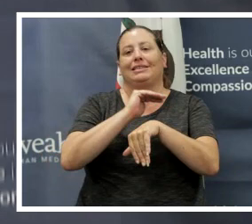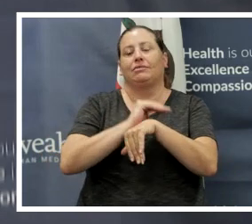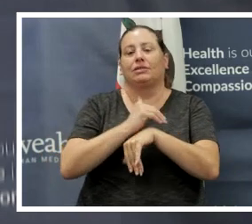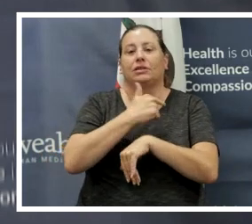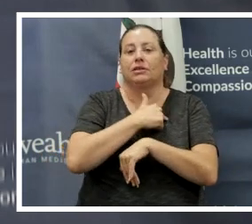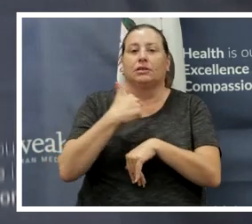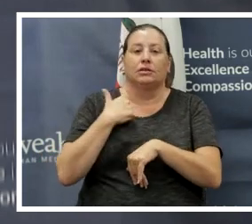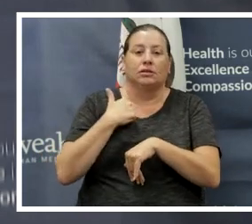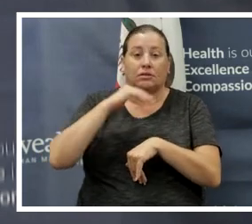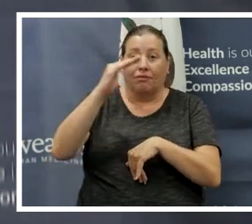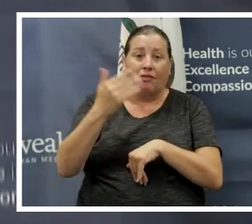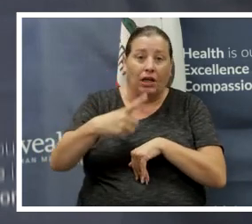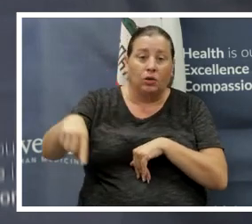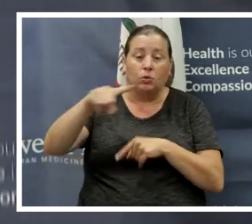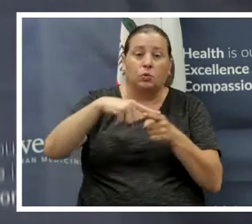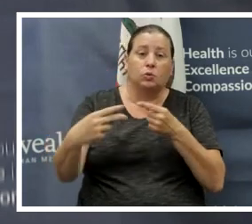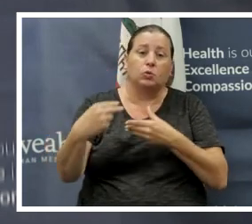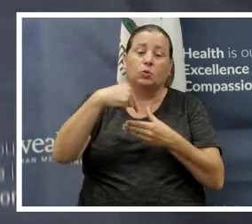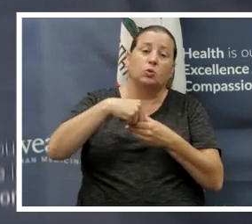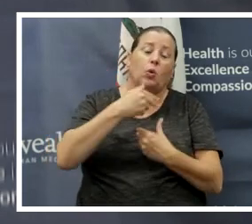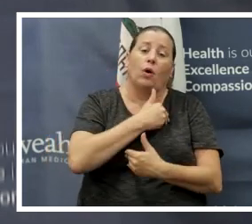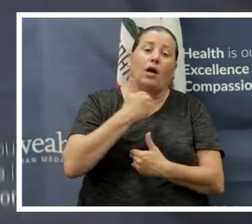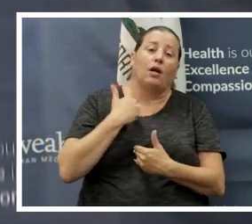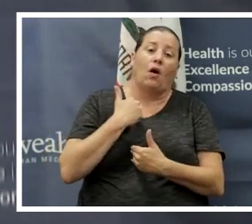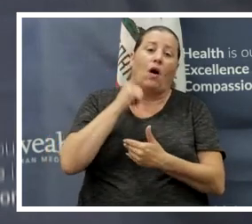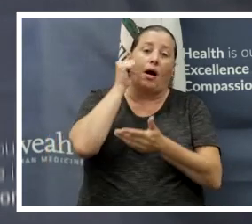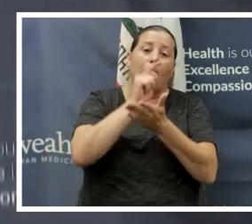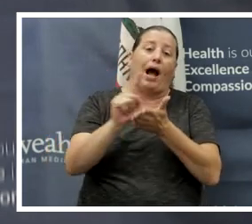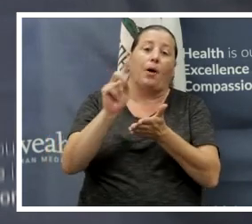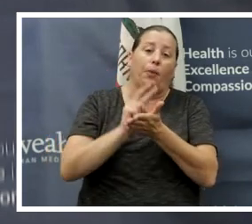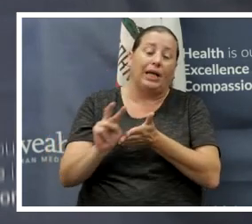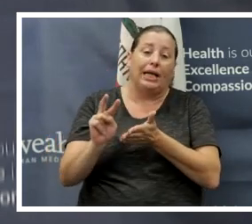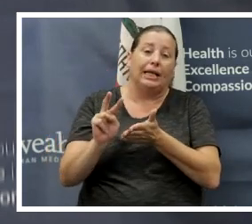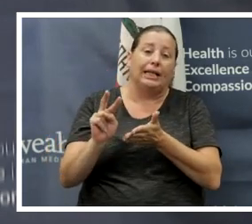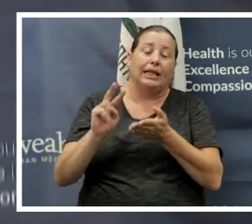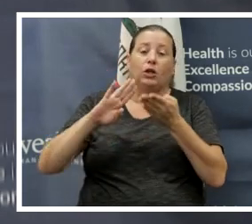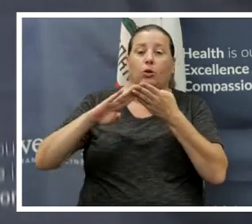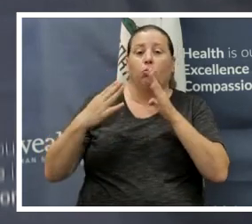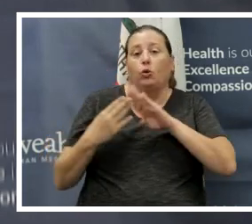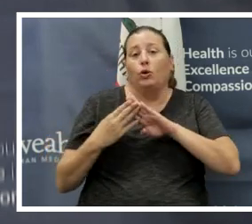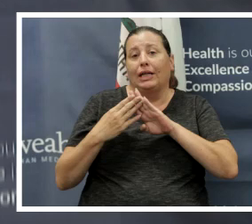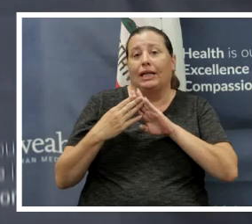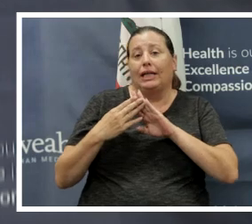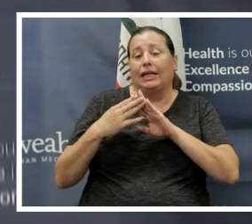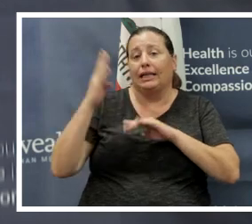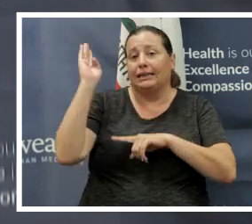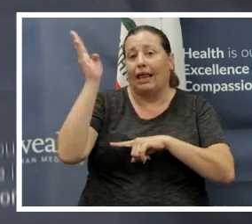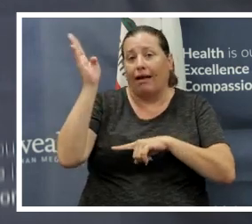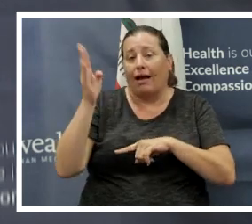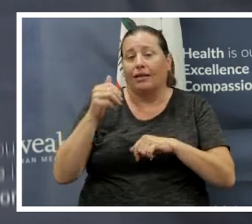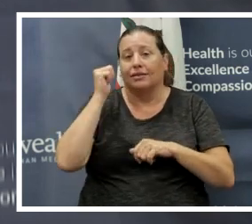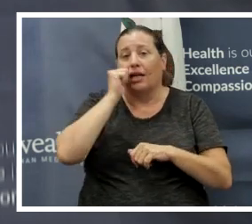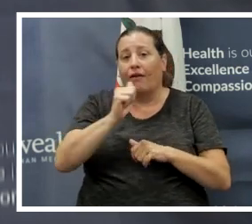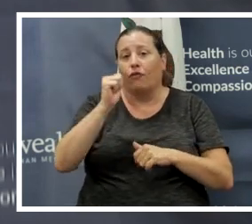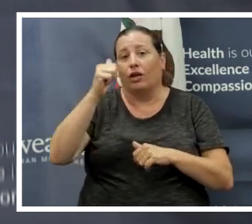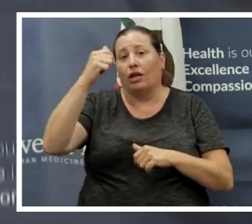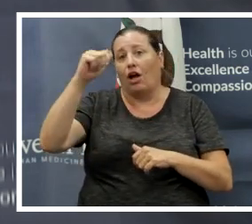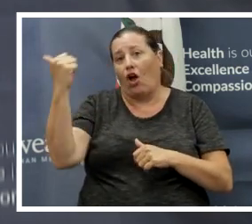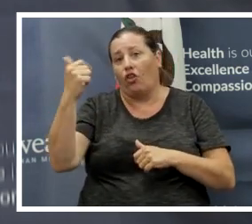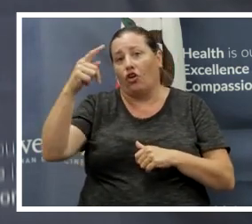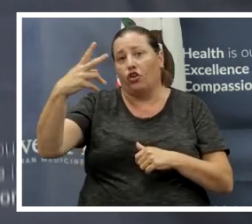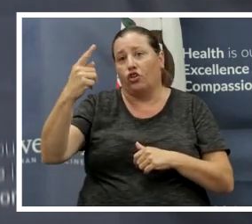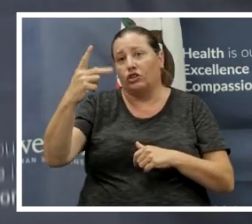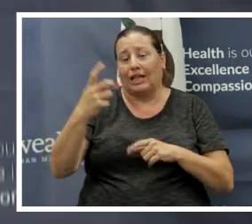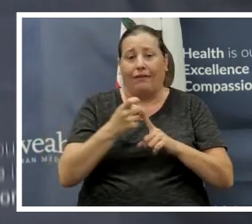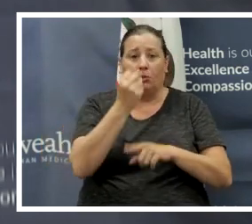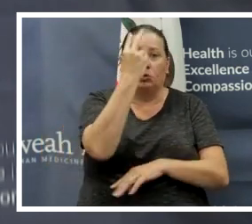our bi-weekly community engagement telecasts. We do them every other Thursday. They're an hour long from noon to